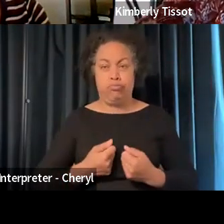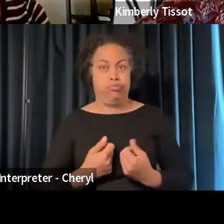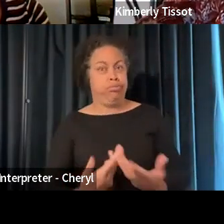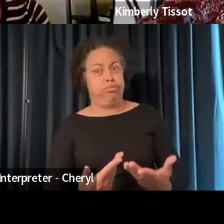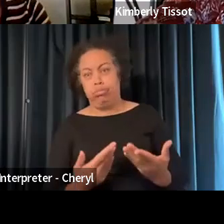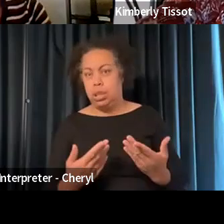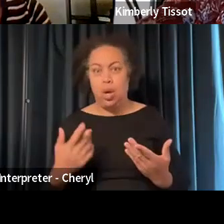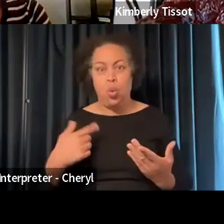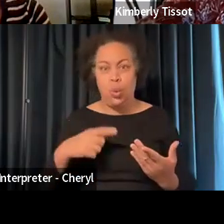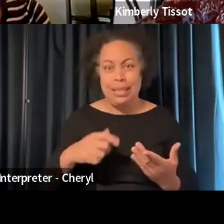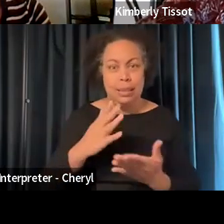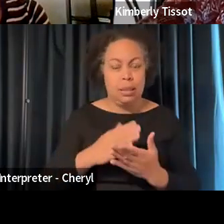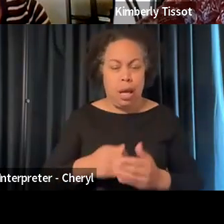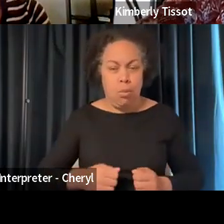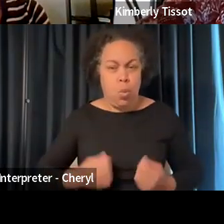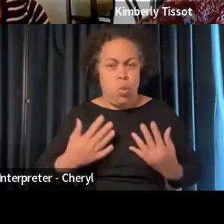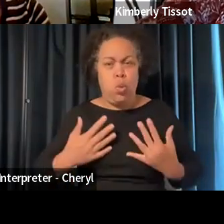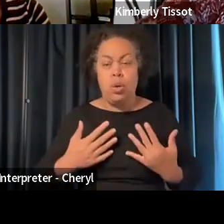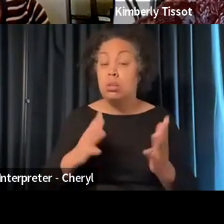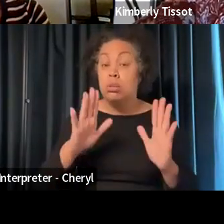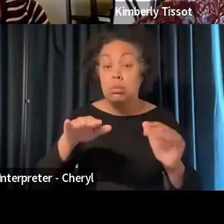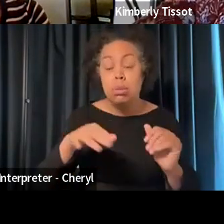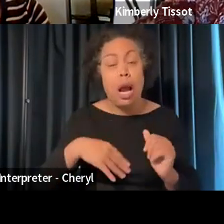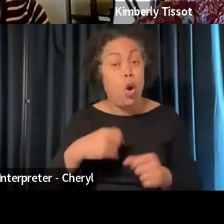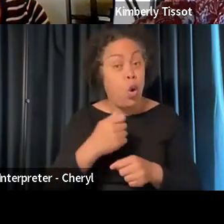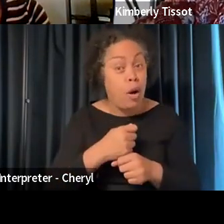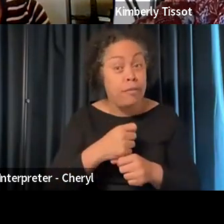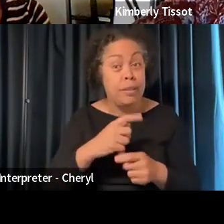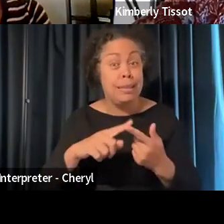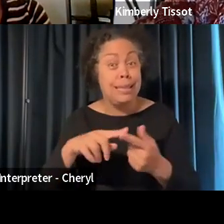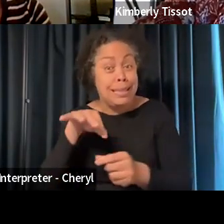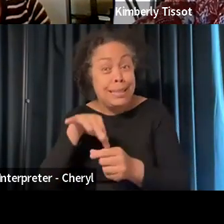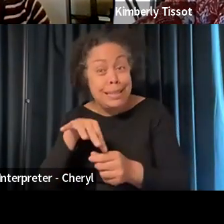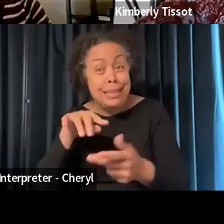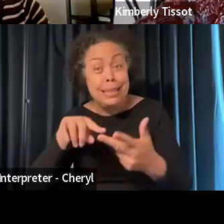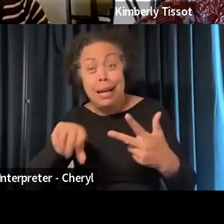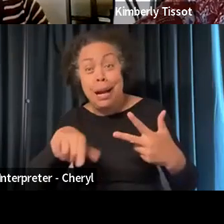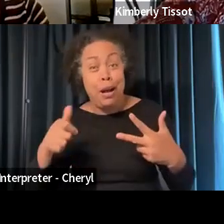you, coffee, tea, or something else to give you a boost.